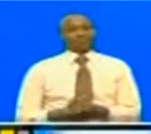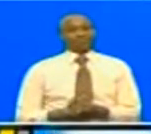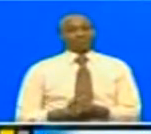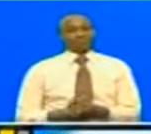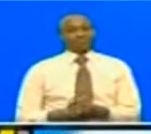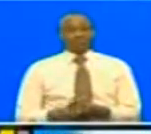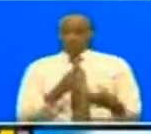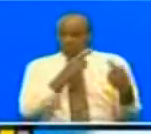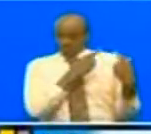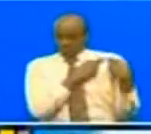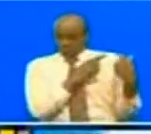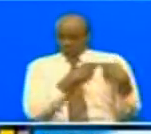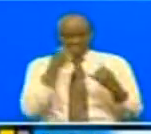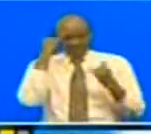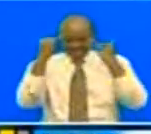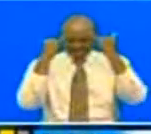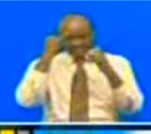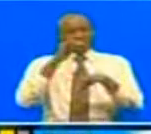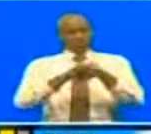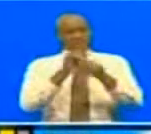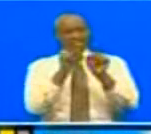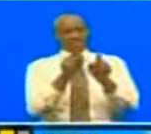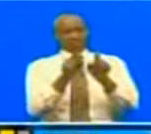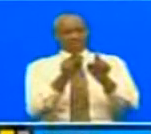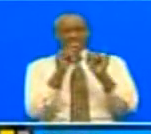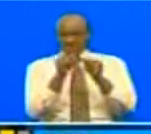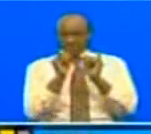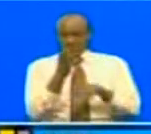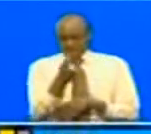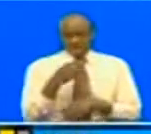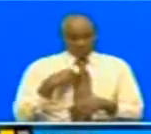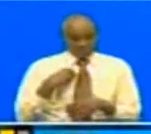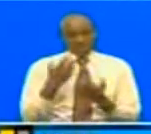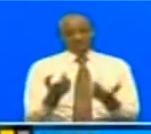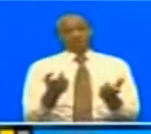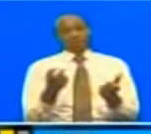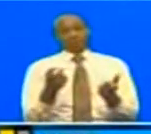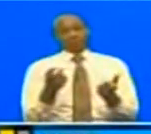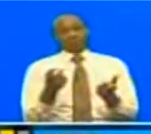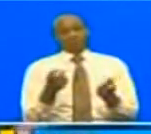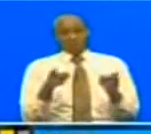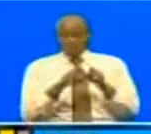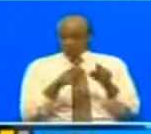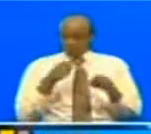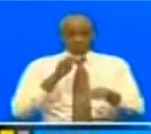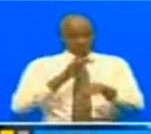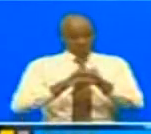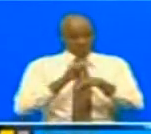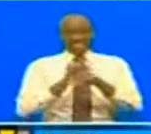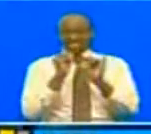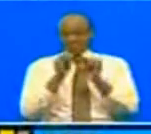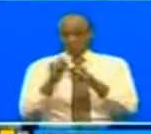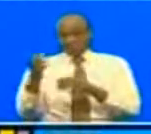The role for innovation is great, and again, one of the Diageo's strengths is we are very good at new